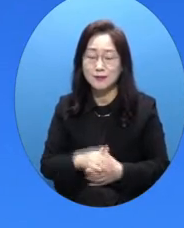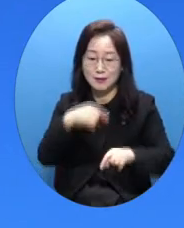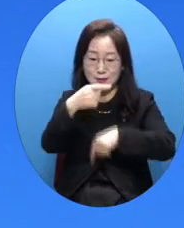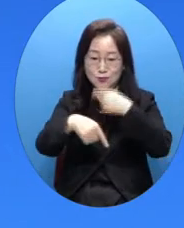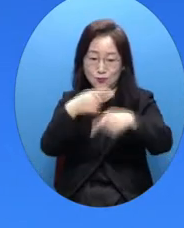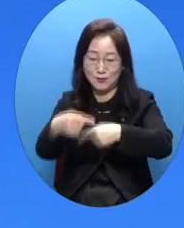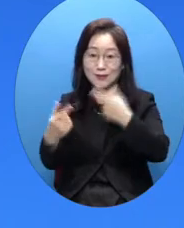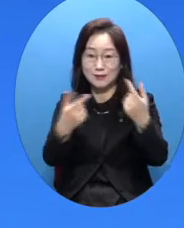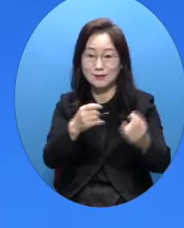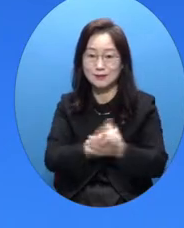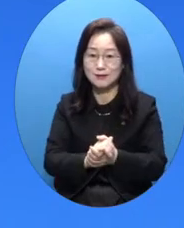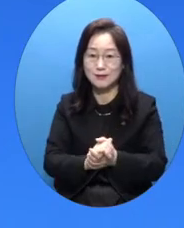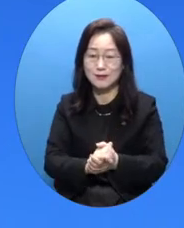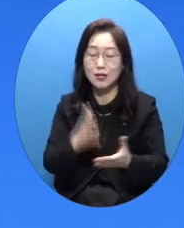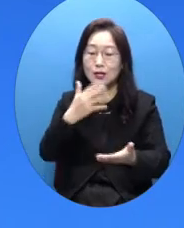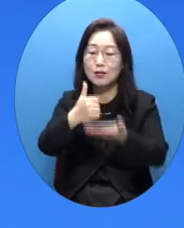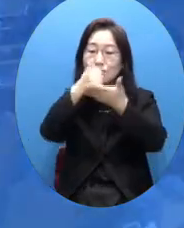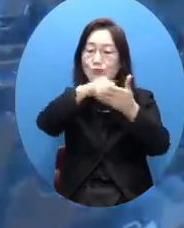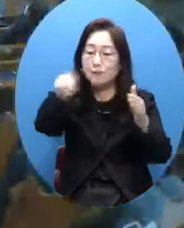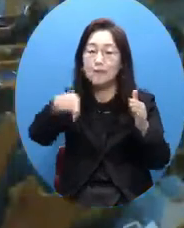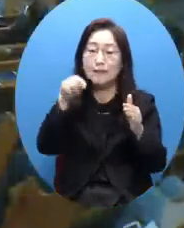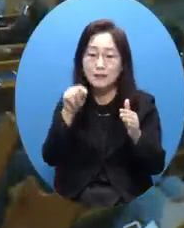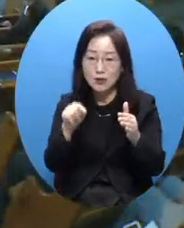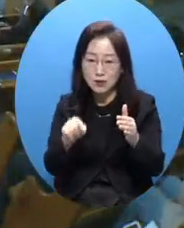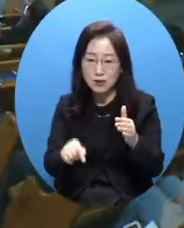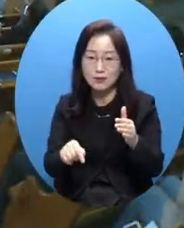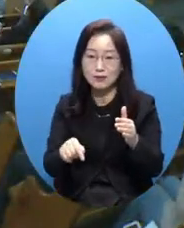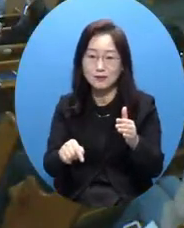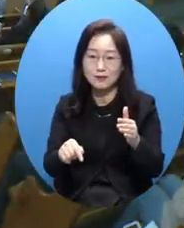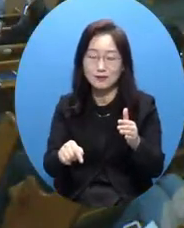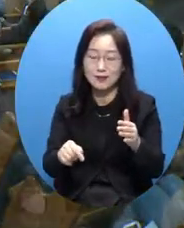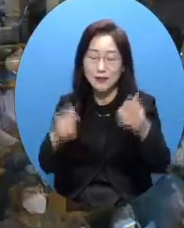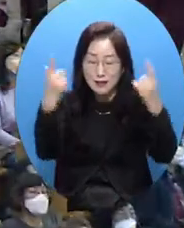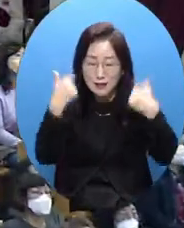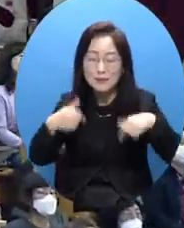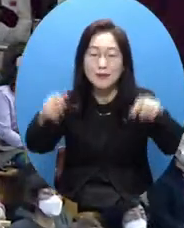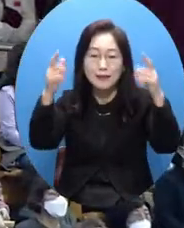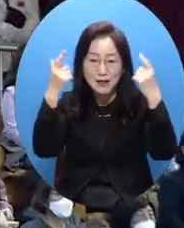please repeat after me in the Lord